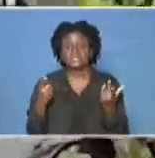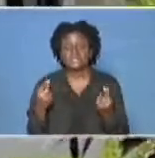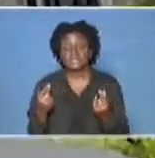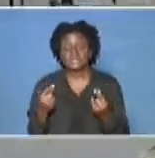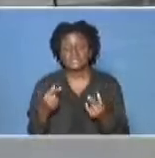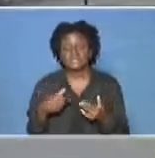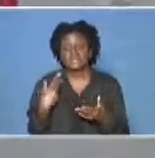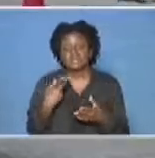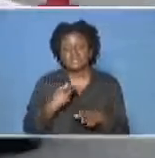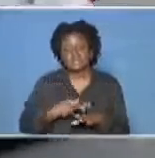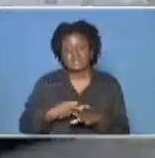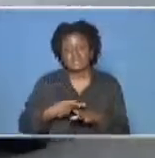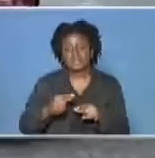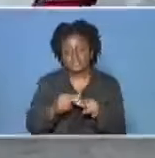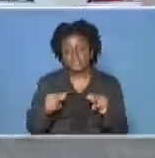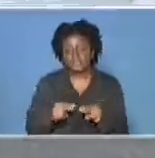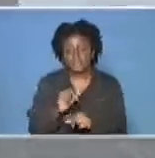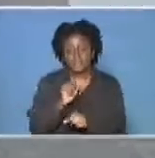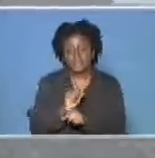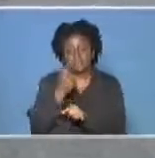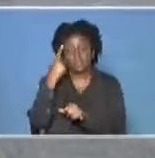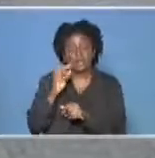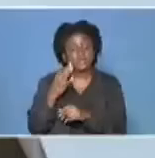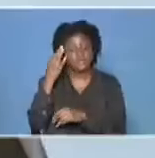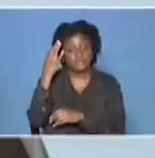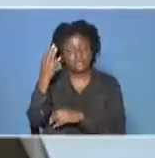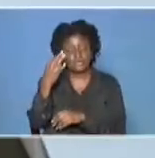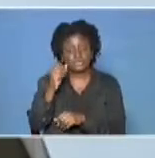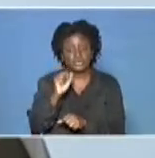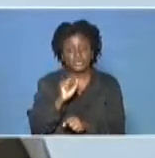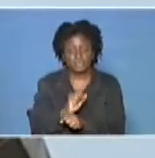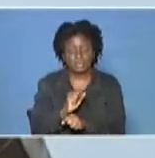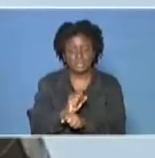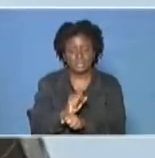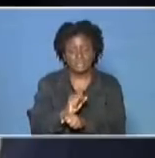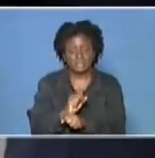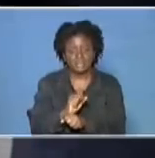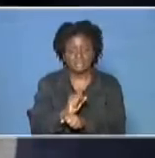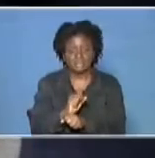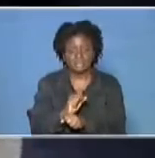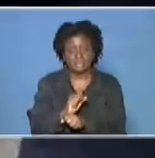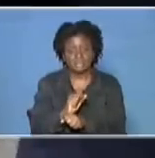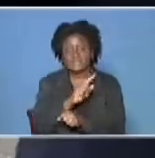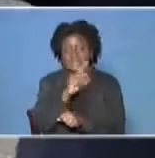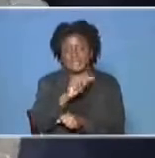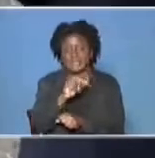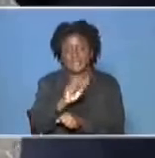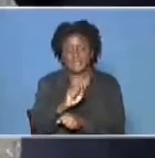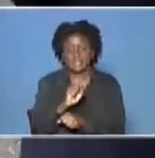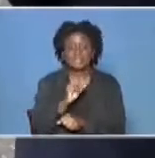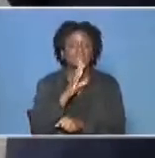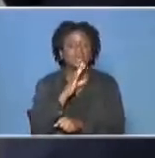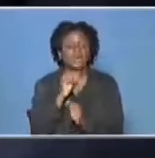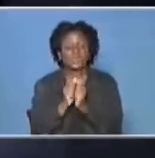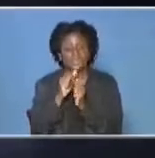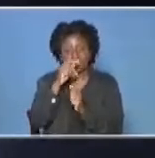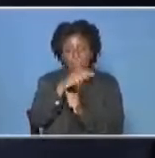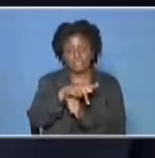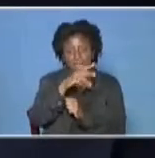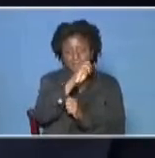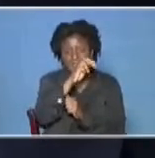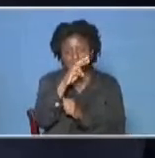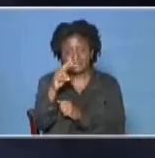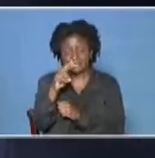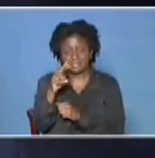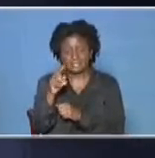for future endeavors and serving during what he sees as an inflection point for the region. ZNS News caught up with the Prime Minister as he arrived